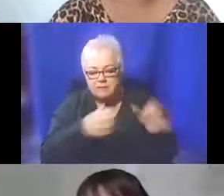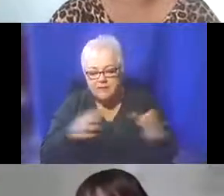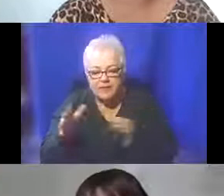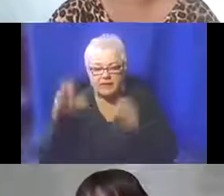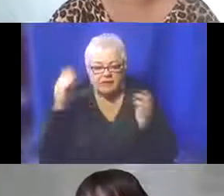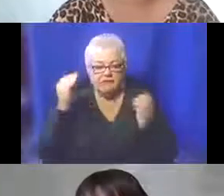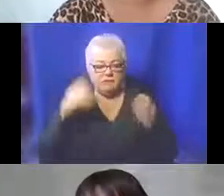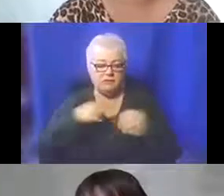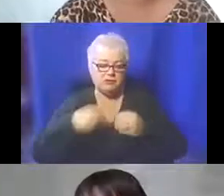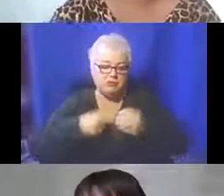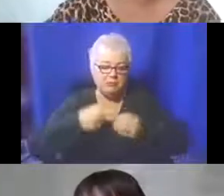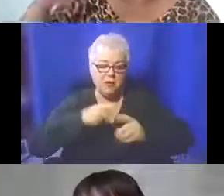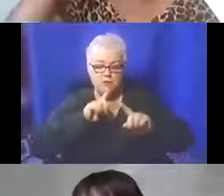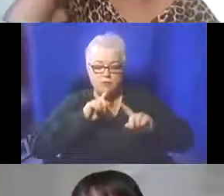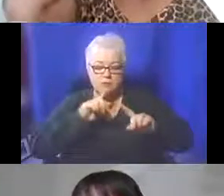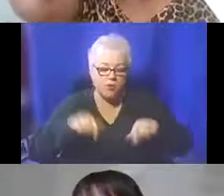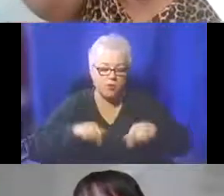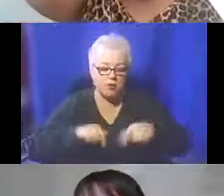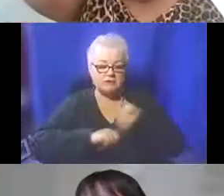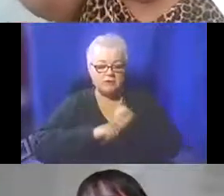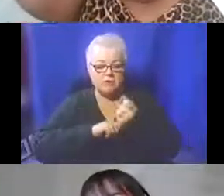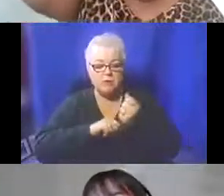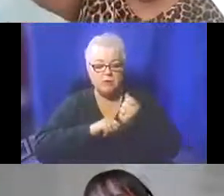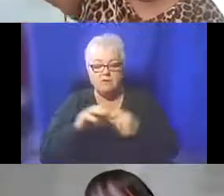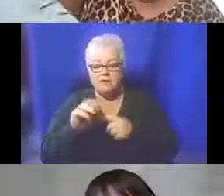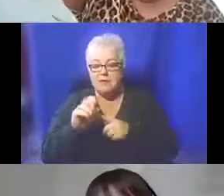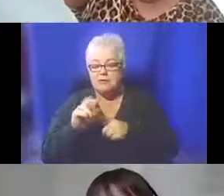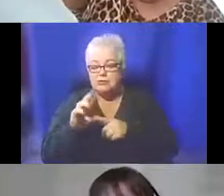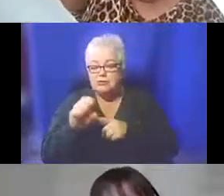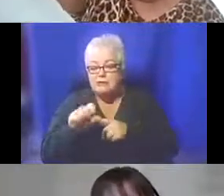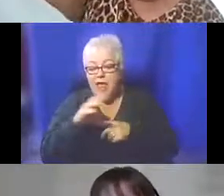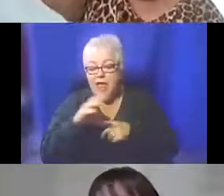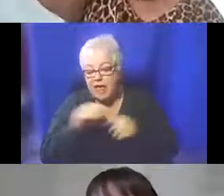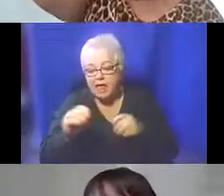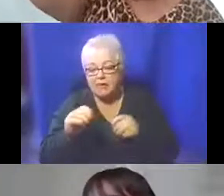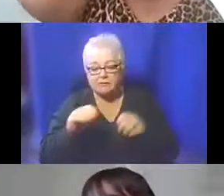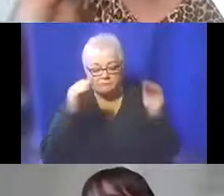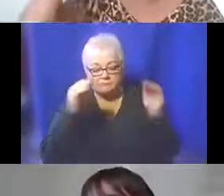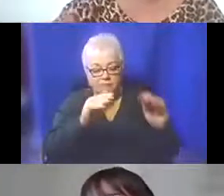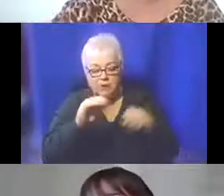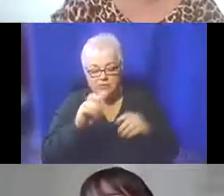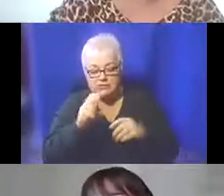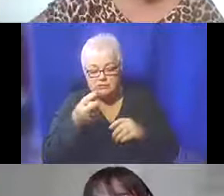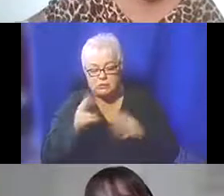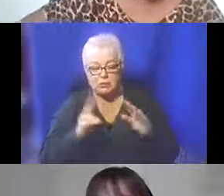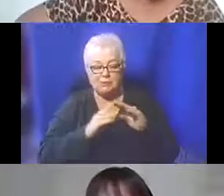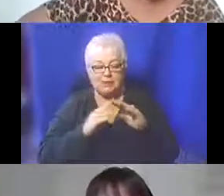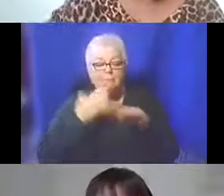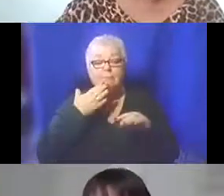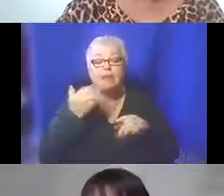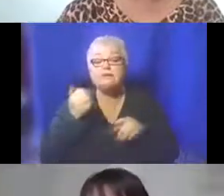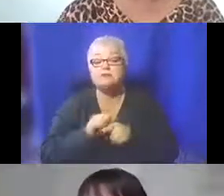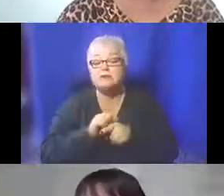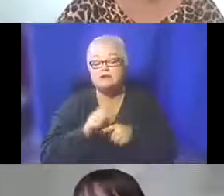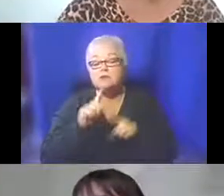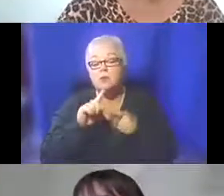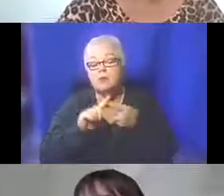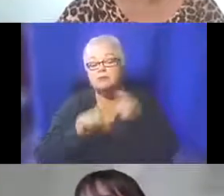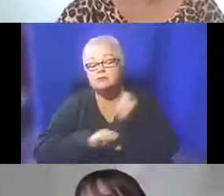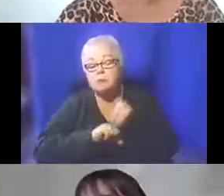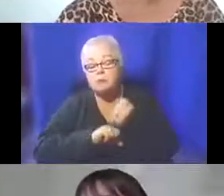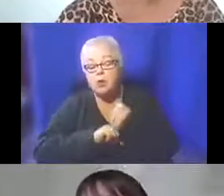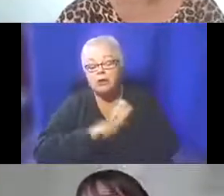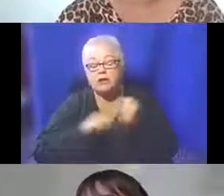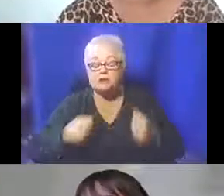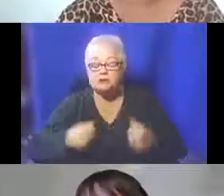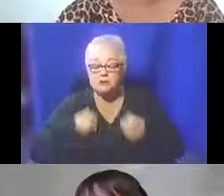about reporting supportive measures, and educating our OHSU community about best practices when supporting survivors.